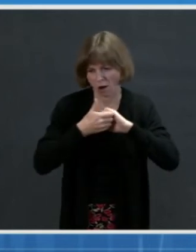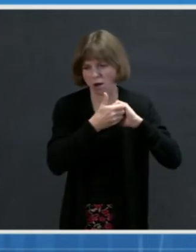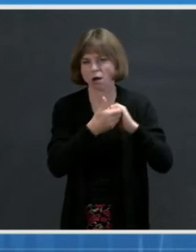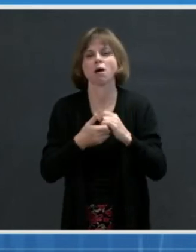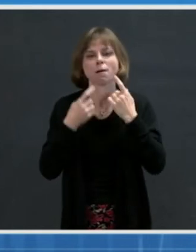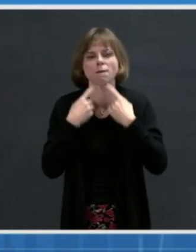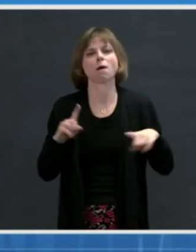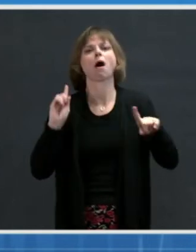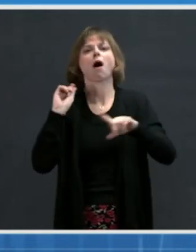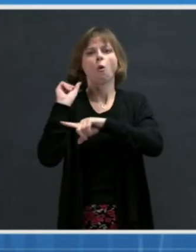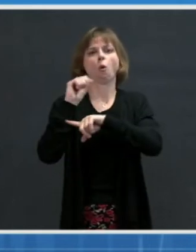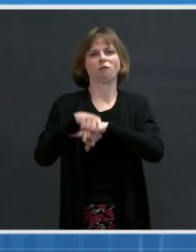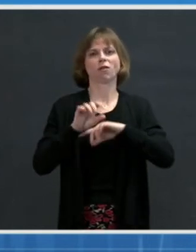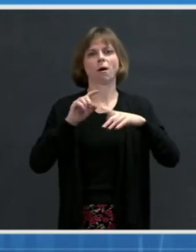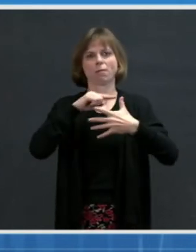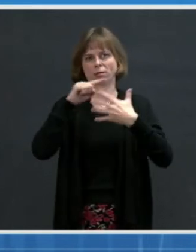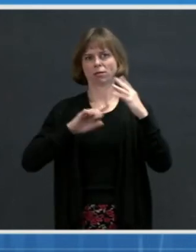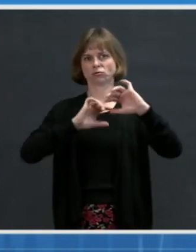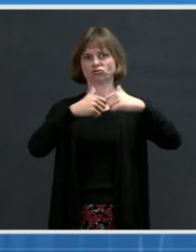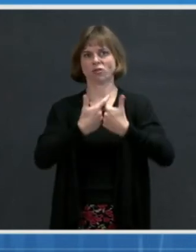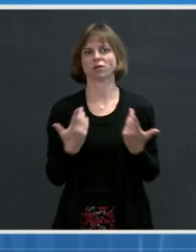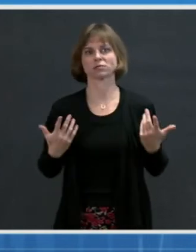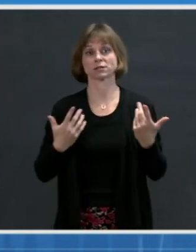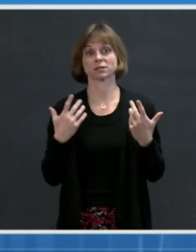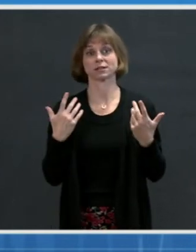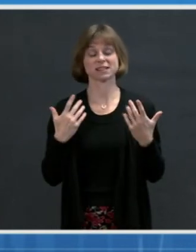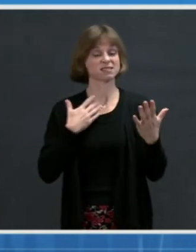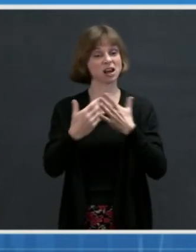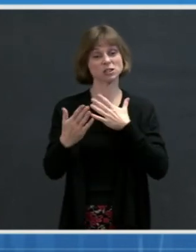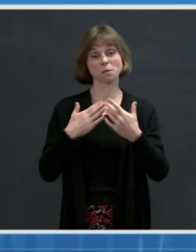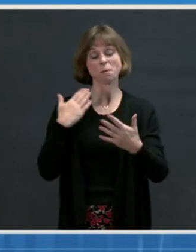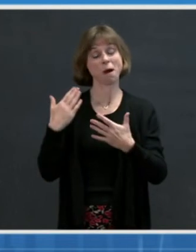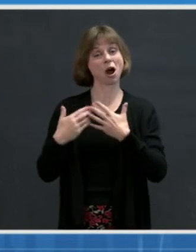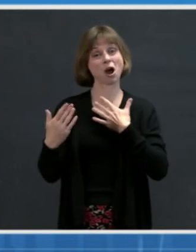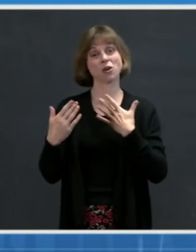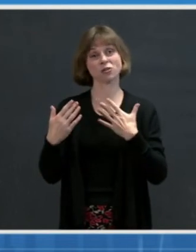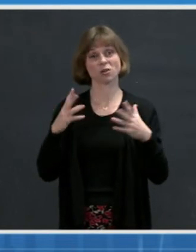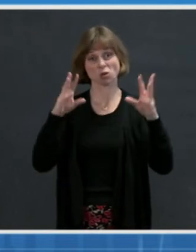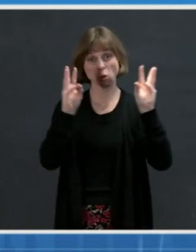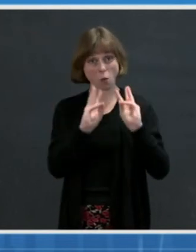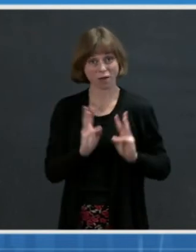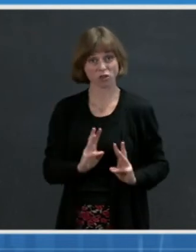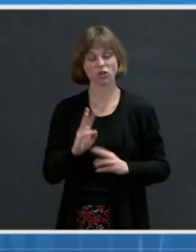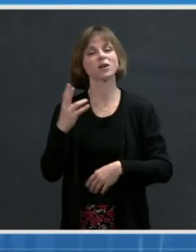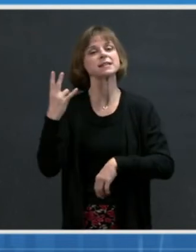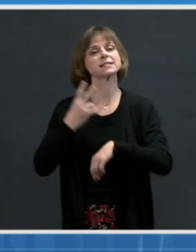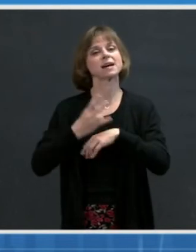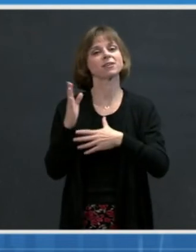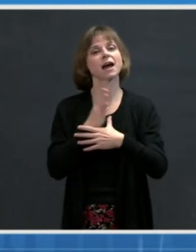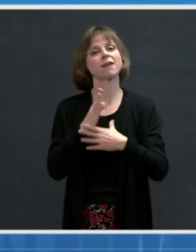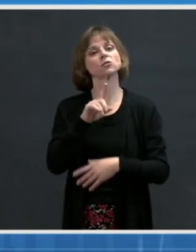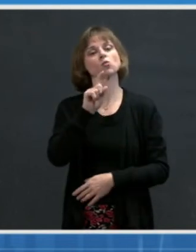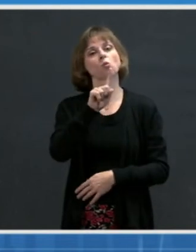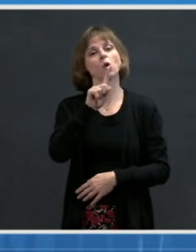weather-related delays, our 7-day average daily doses administered is at 1.4